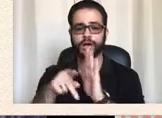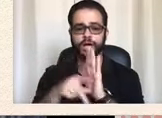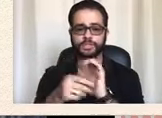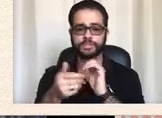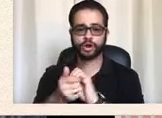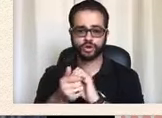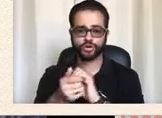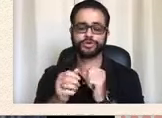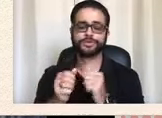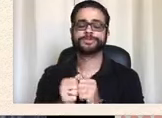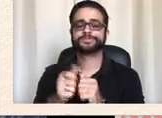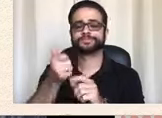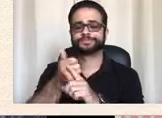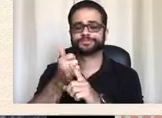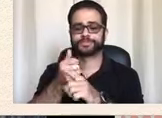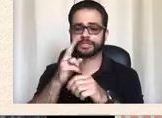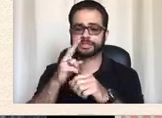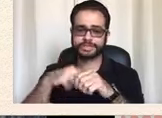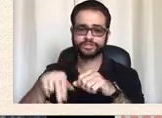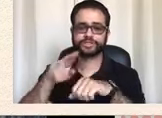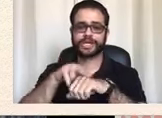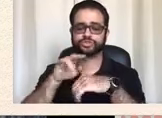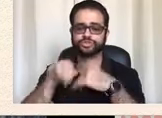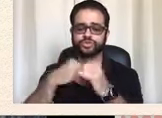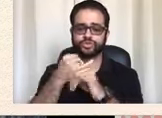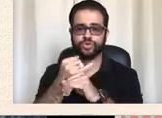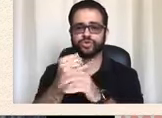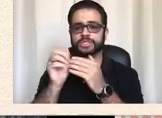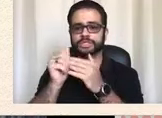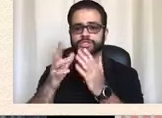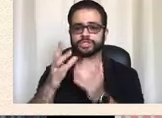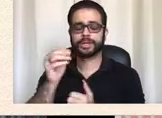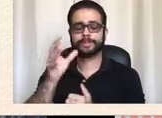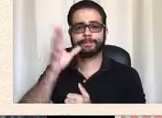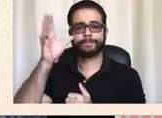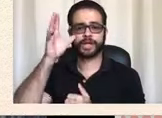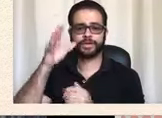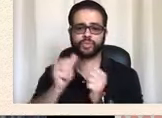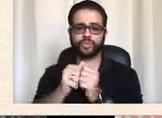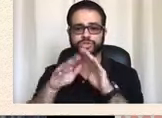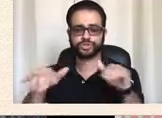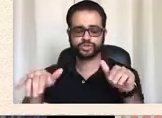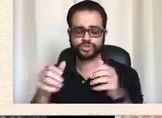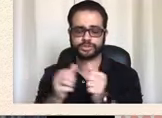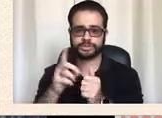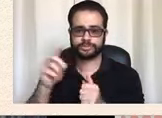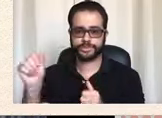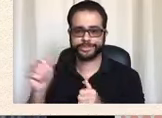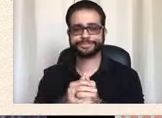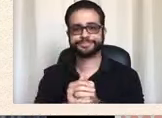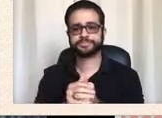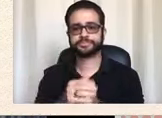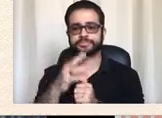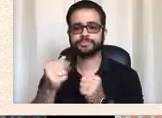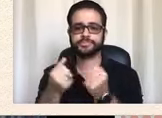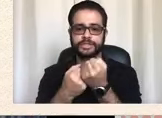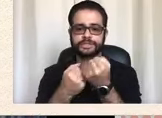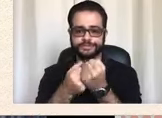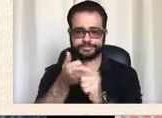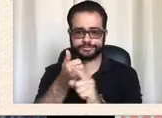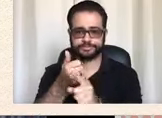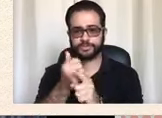leadership and advocacy training program for parents of children with developmental disabilities and self-advocates, adults with developmental